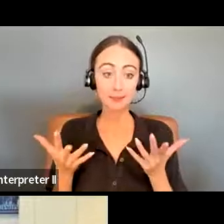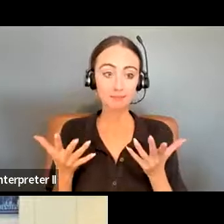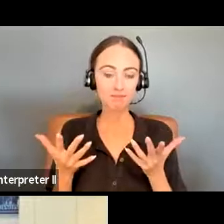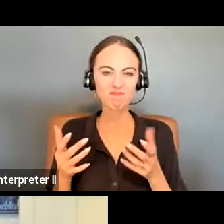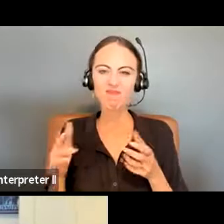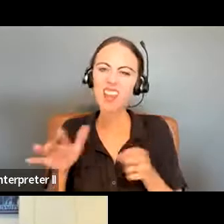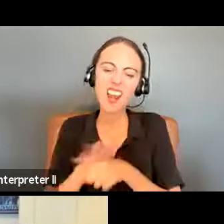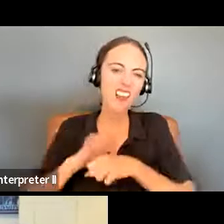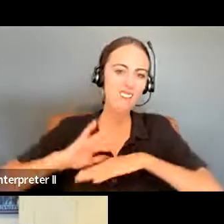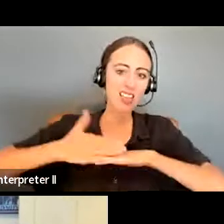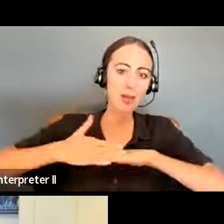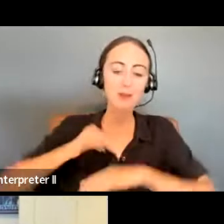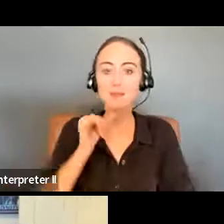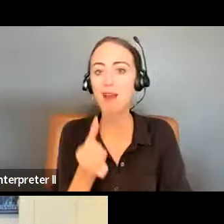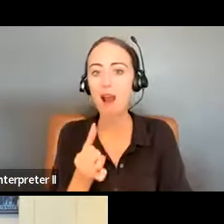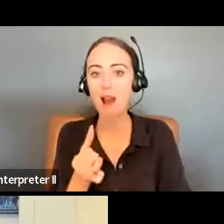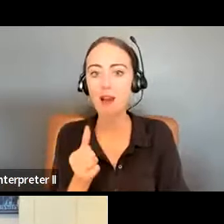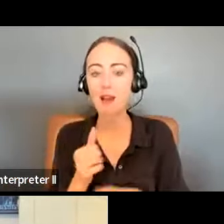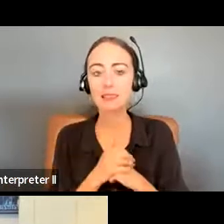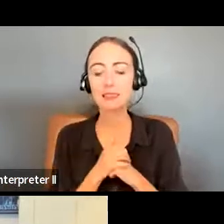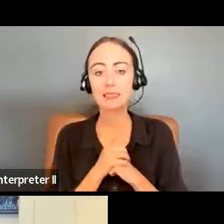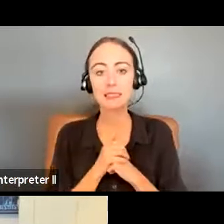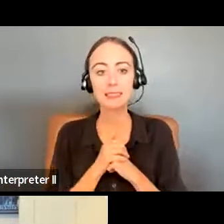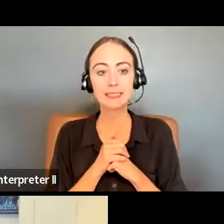not enough laptops in the classroom,